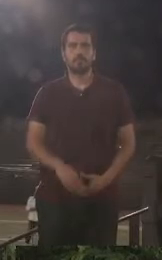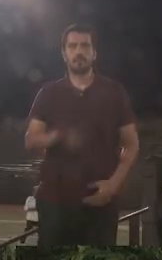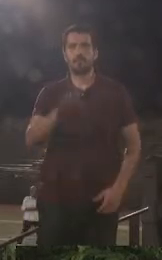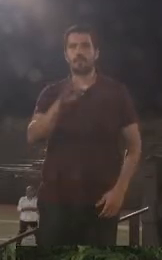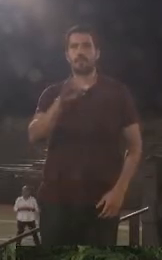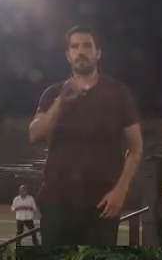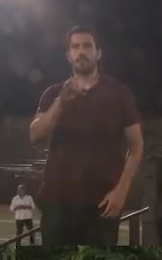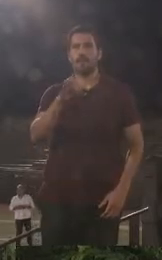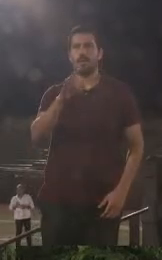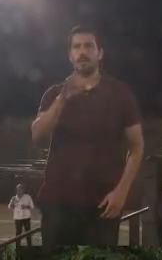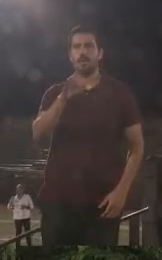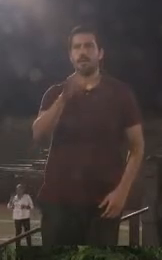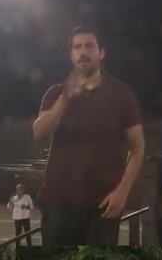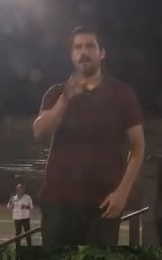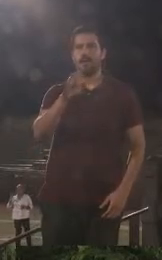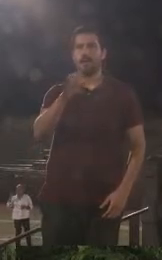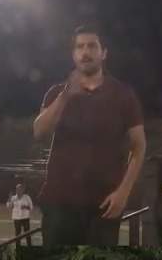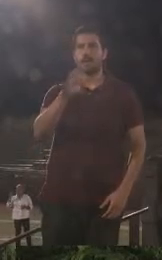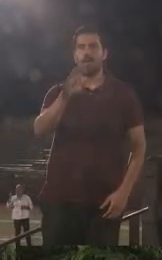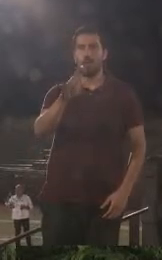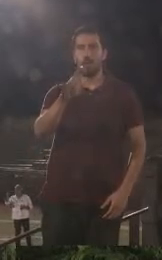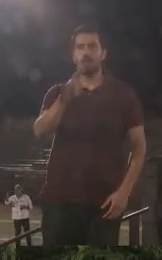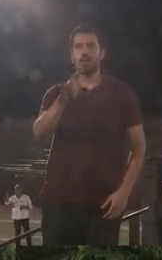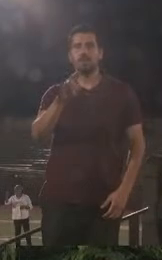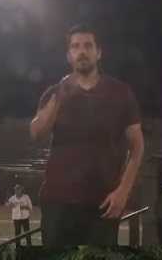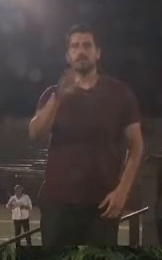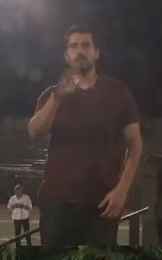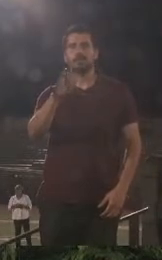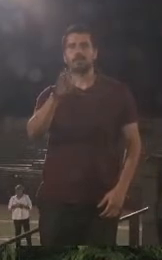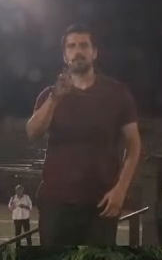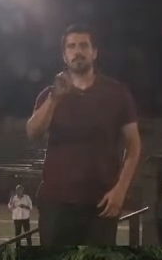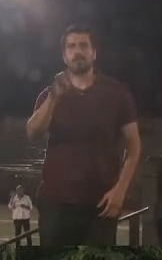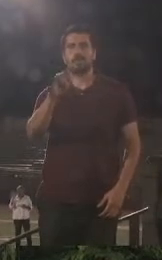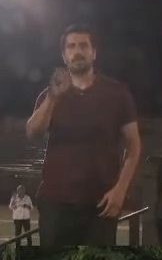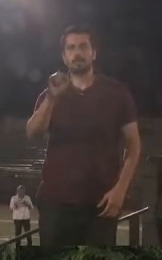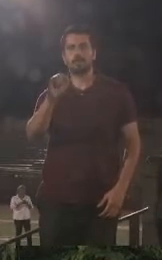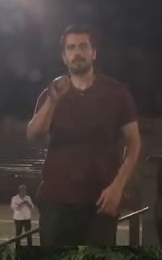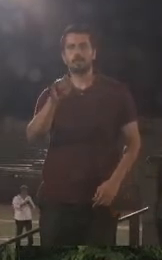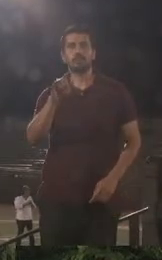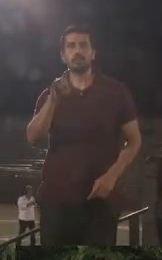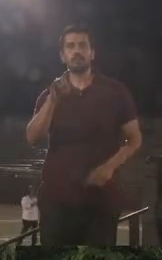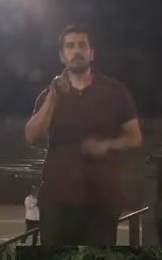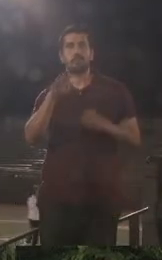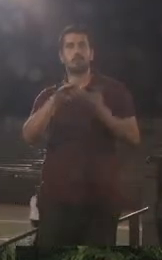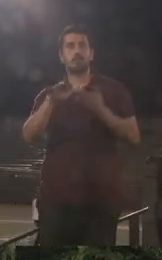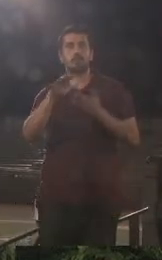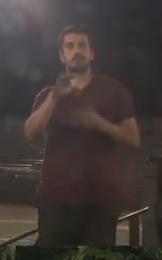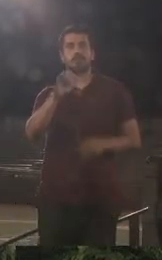Edgar Zuniga Cervantes will be attending St. Philip's College.